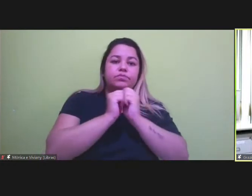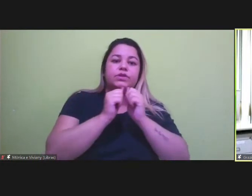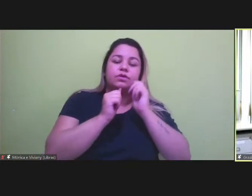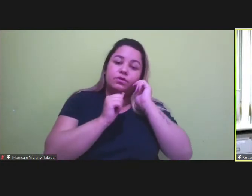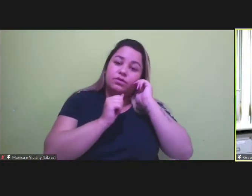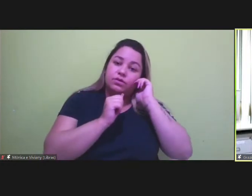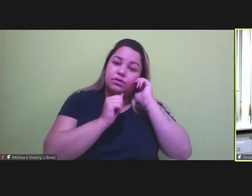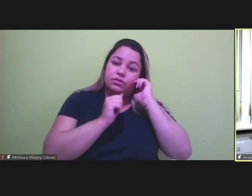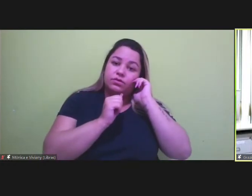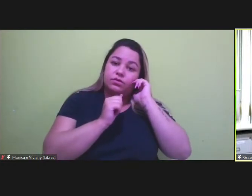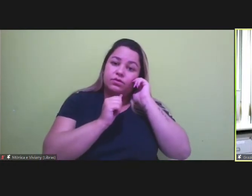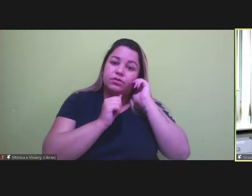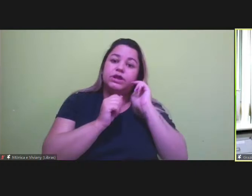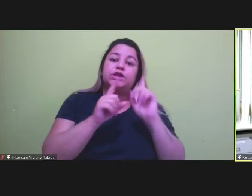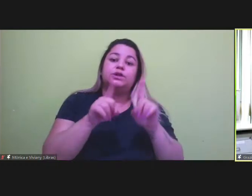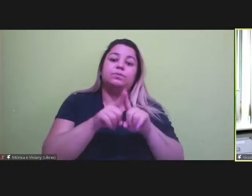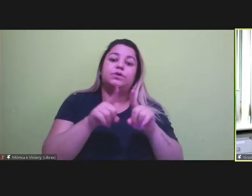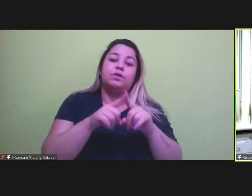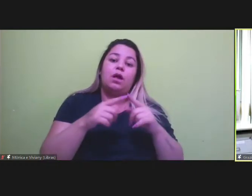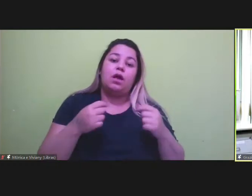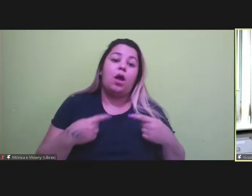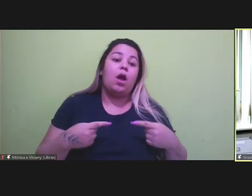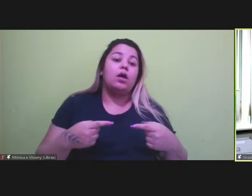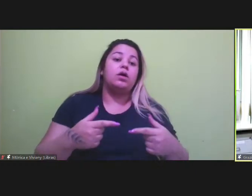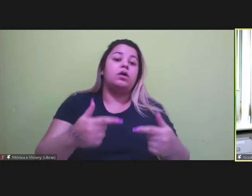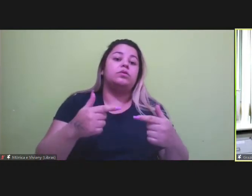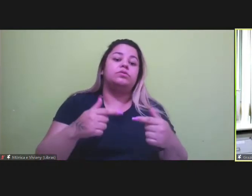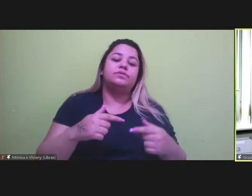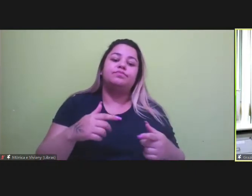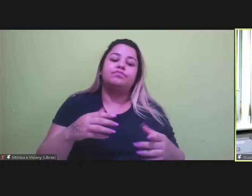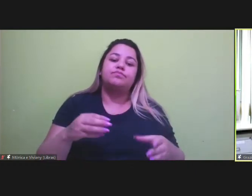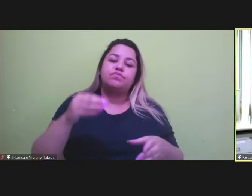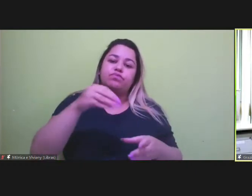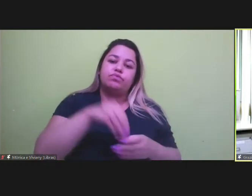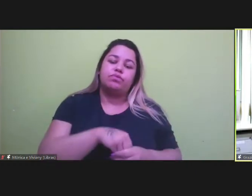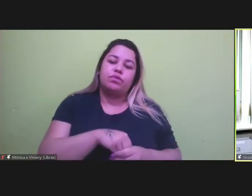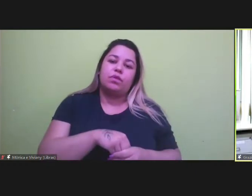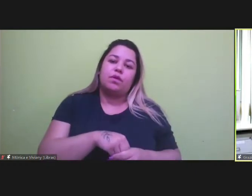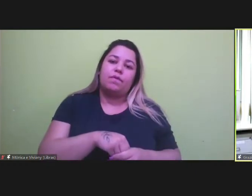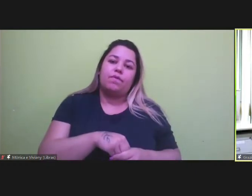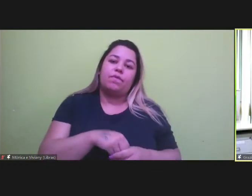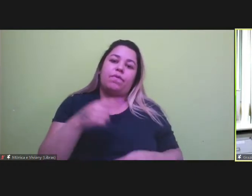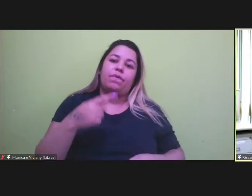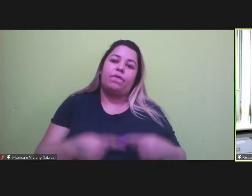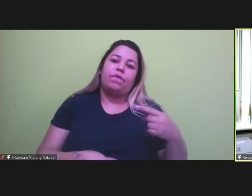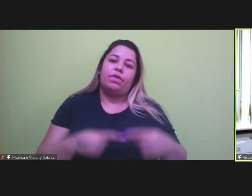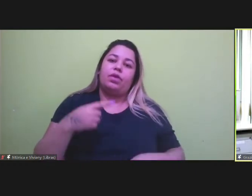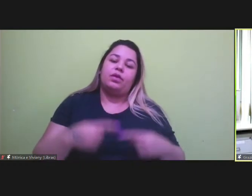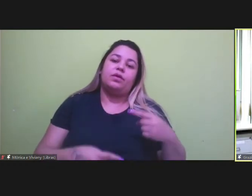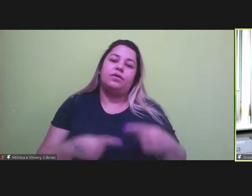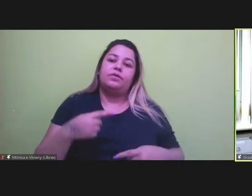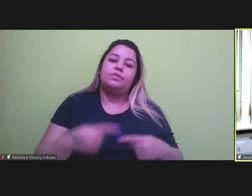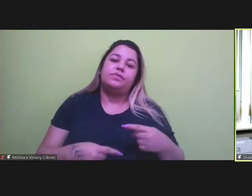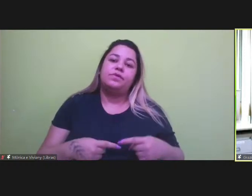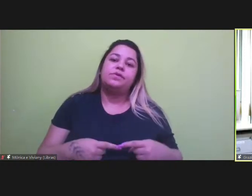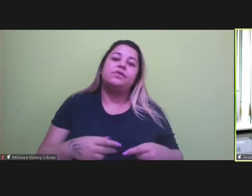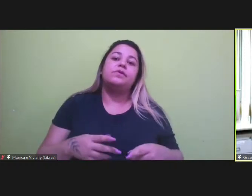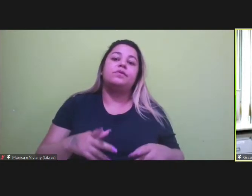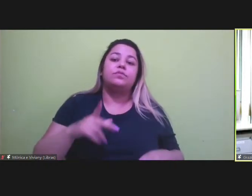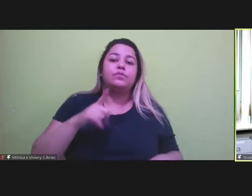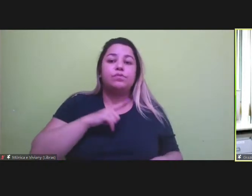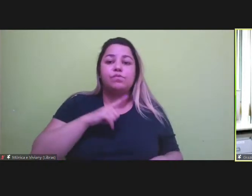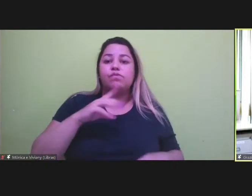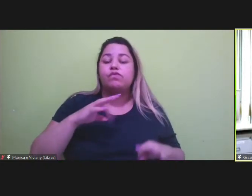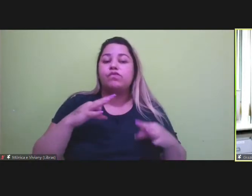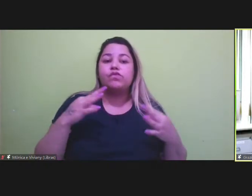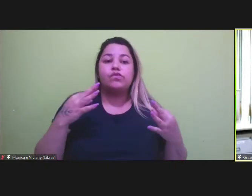when the greatest challenge is for us to be able to put the discussion of health